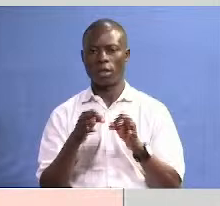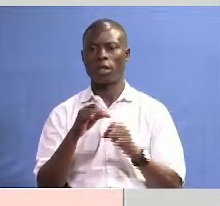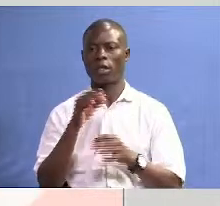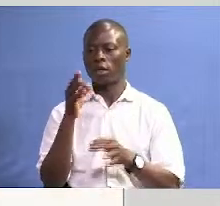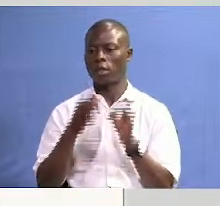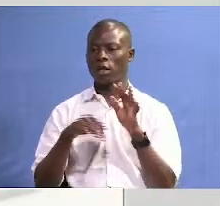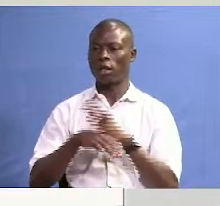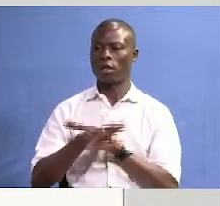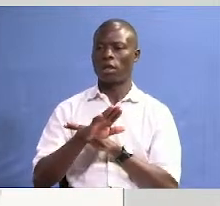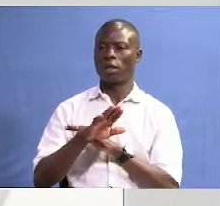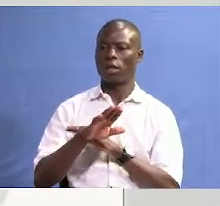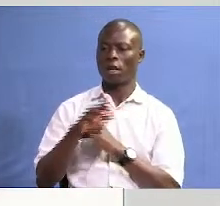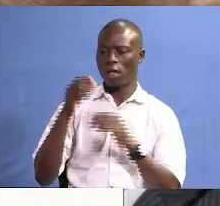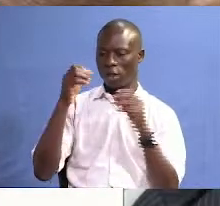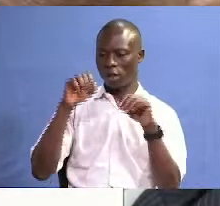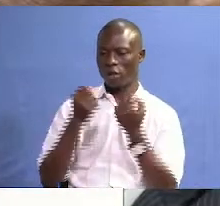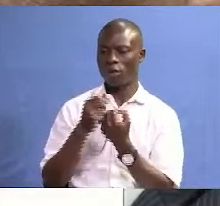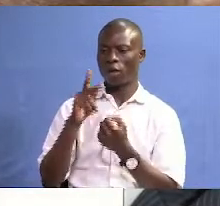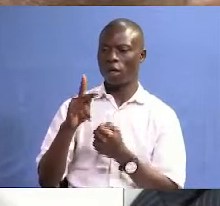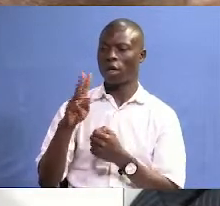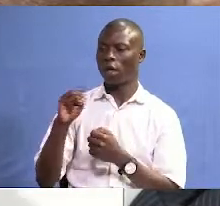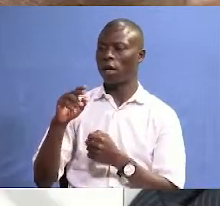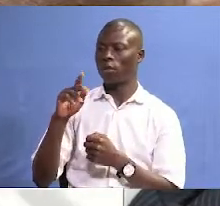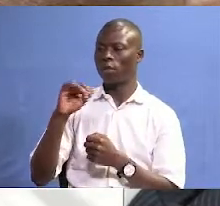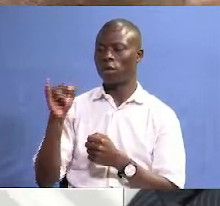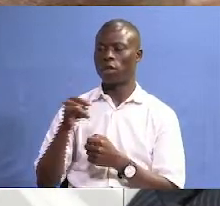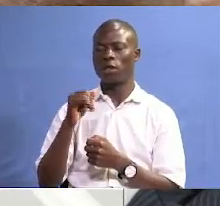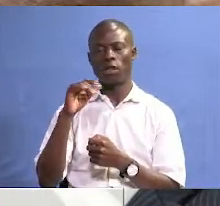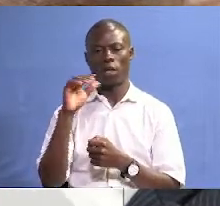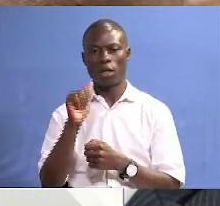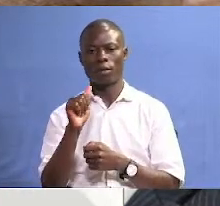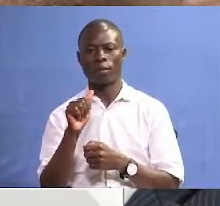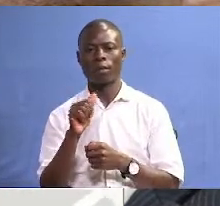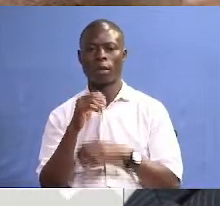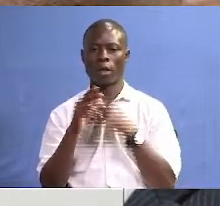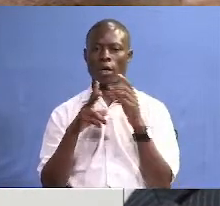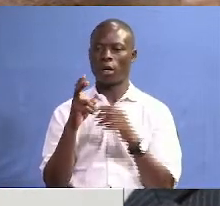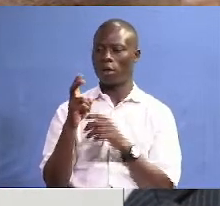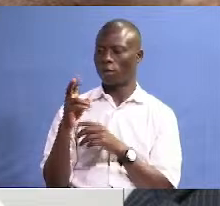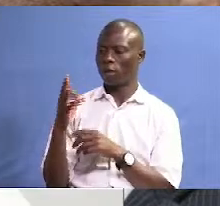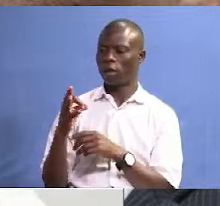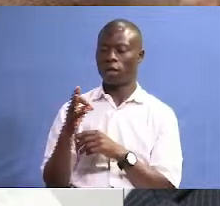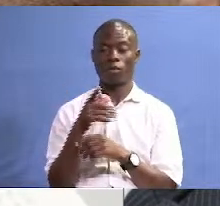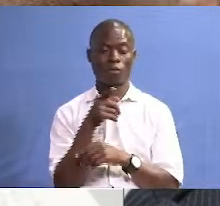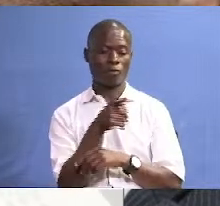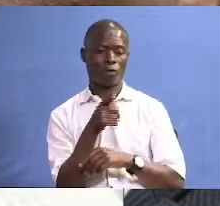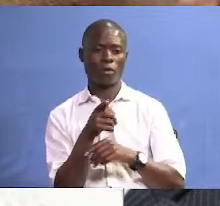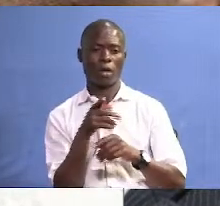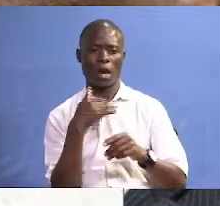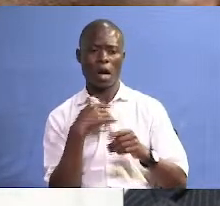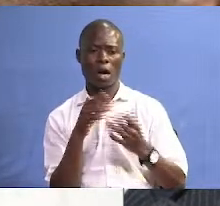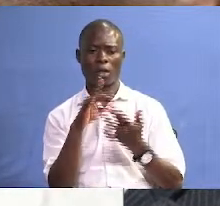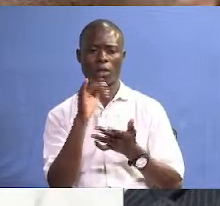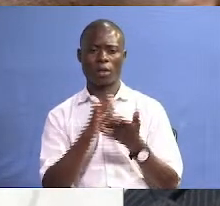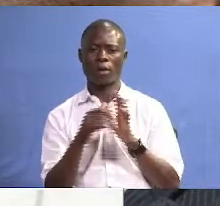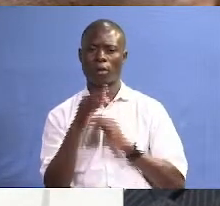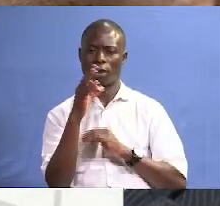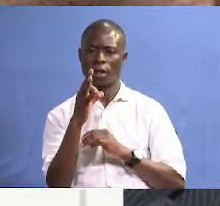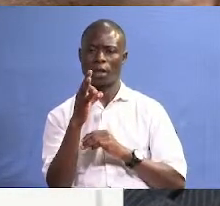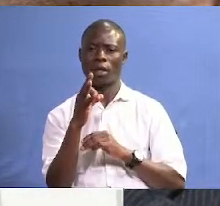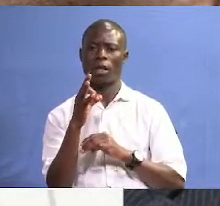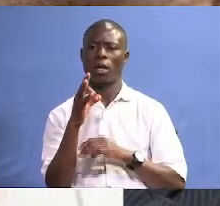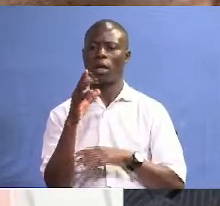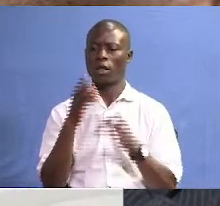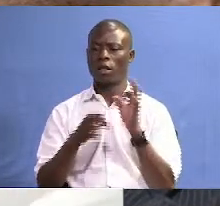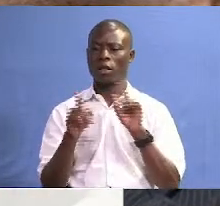Association, KMJA. In November 2023, Justice Majanja presided over the 3 High Court judge bench